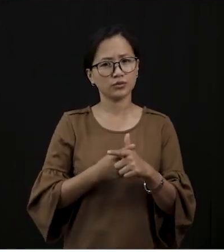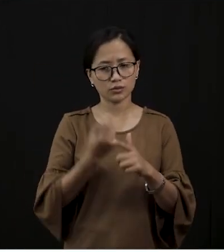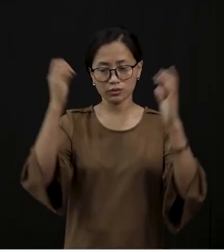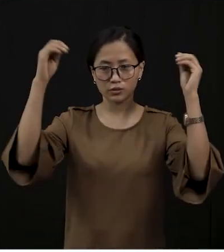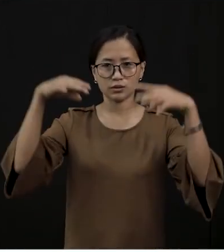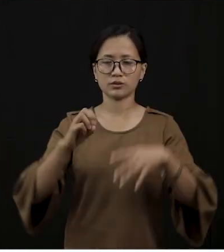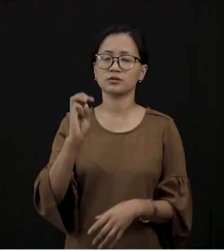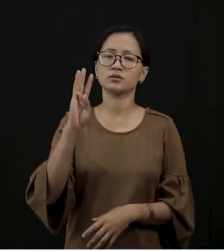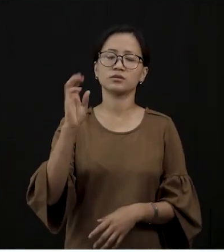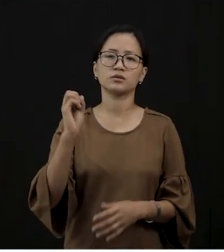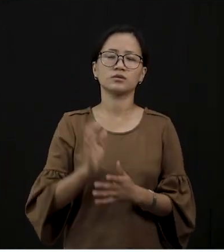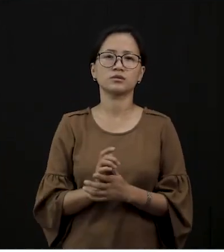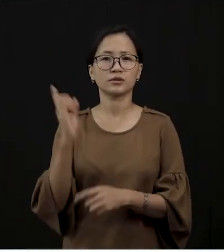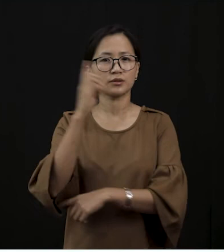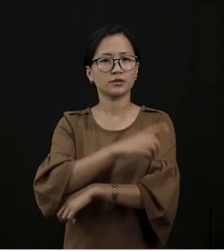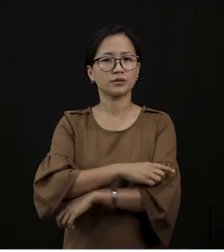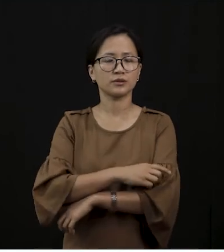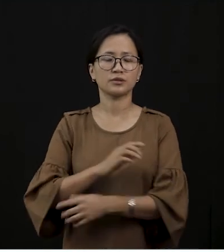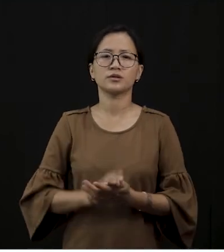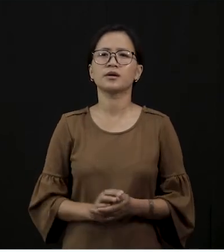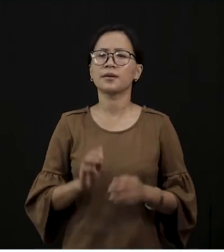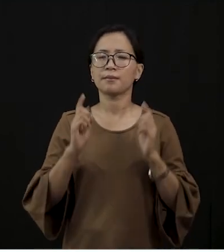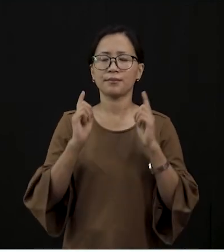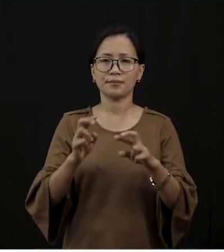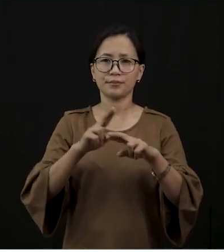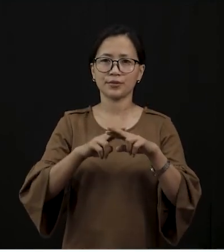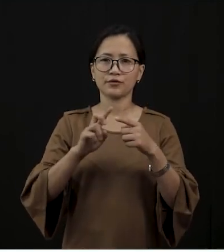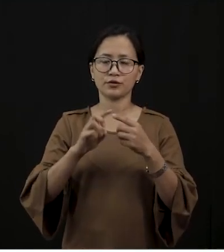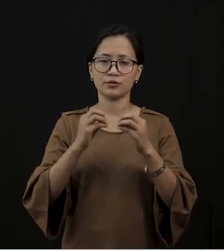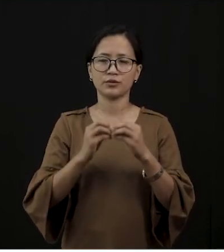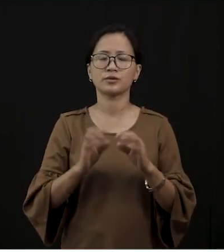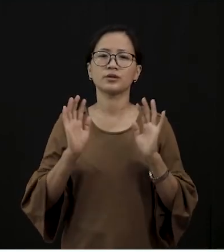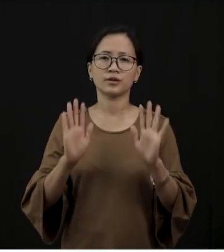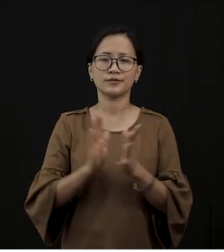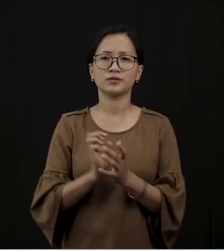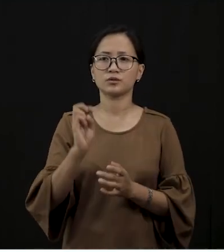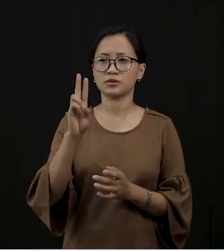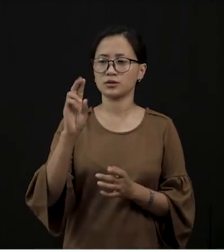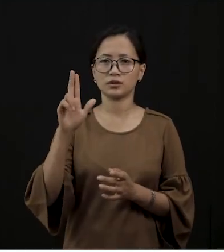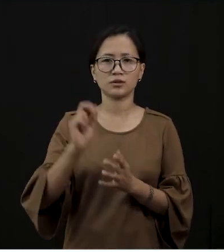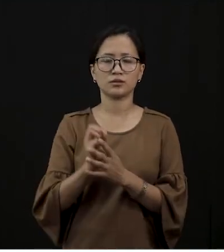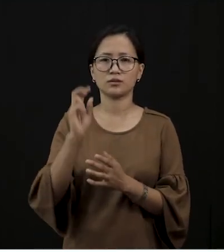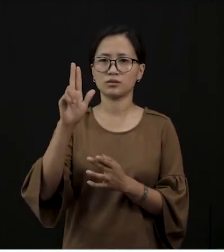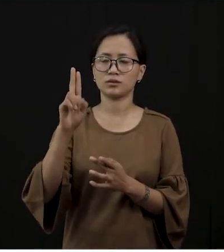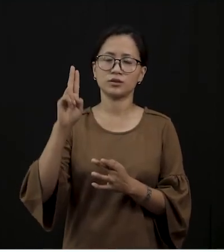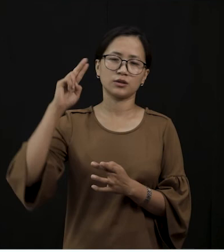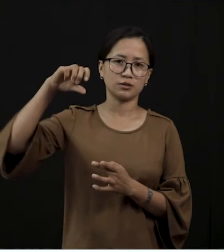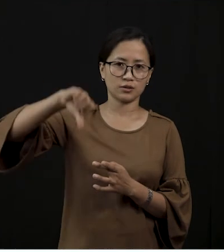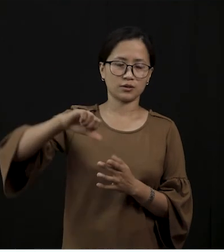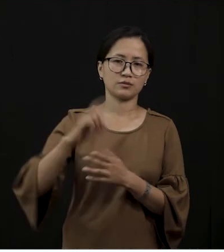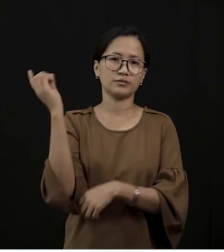days. February has 28 or 29 days. August comes